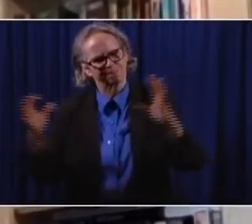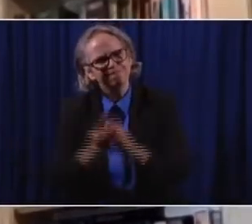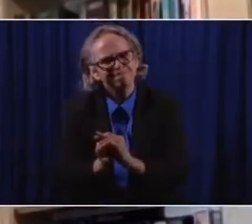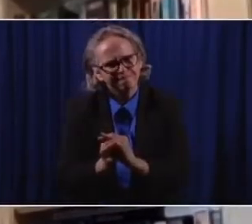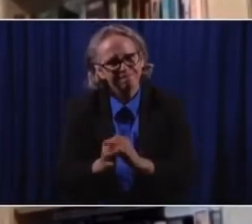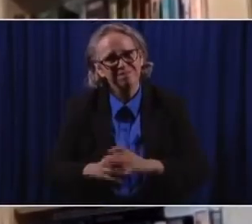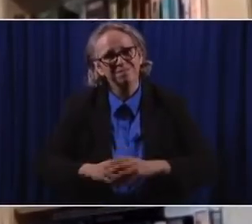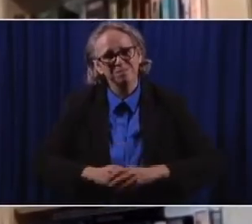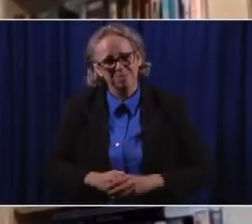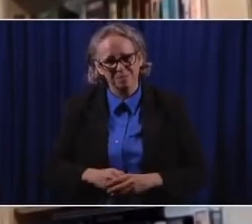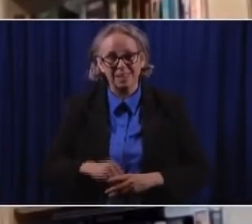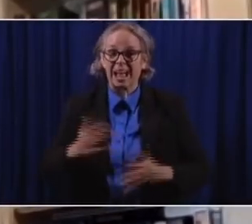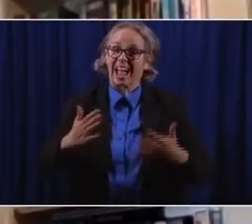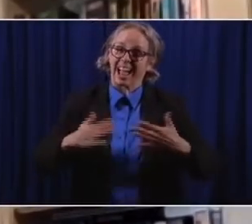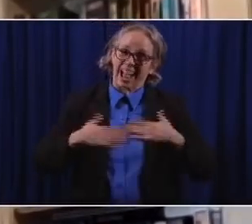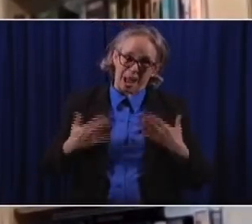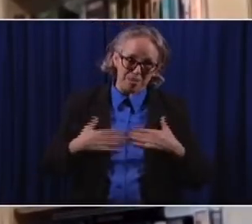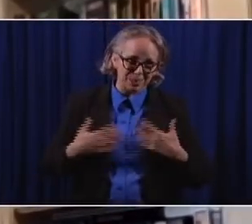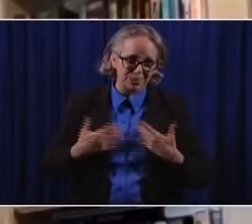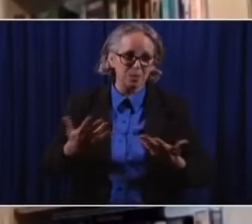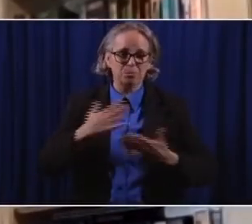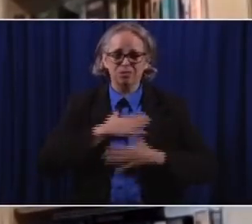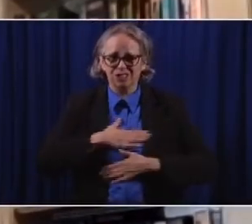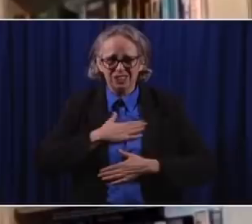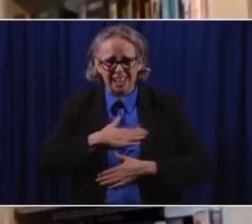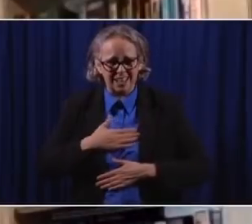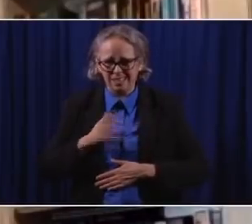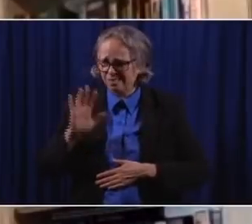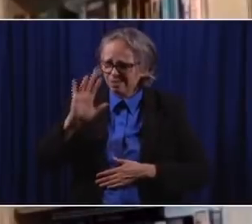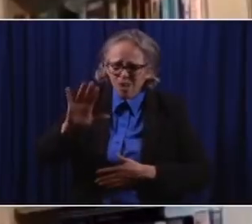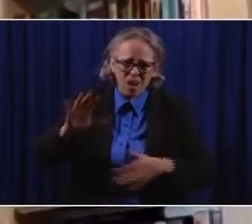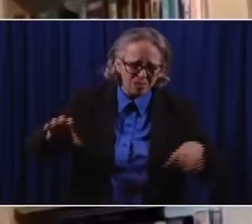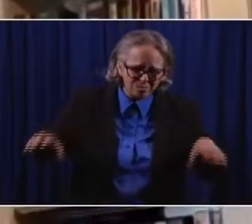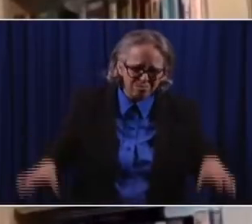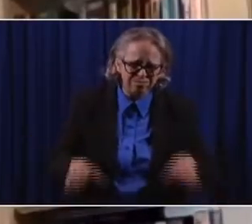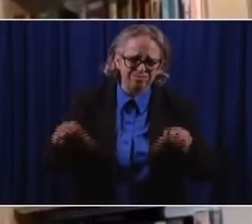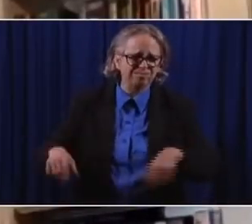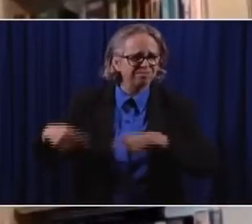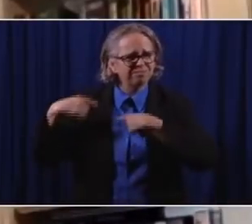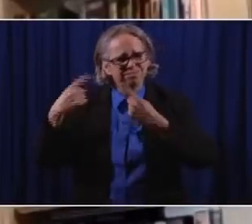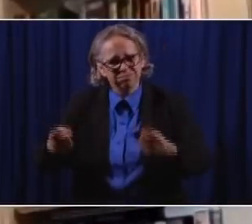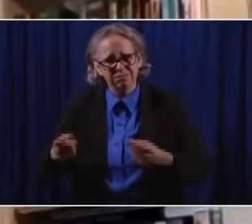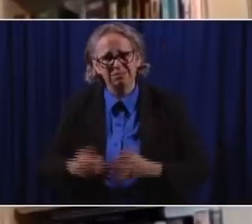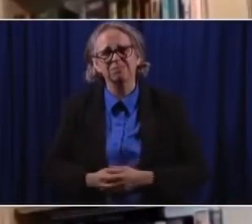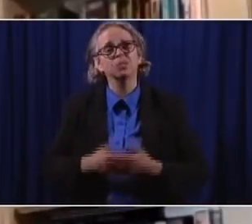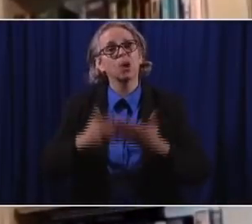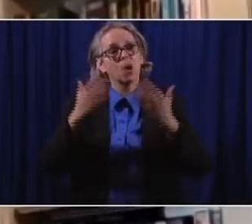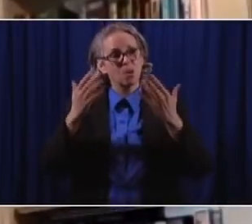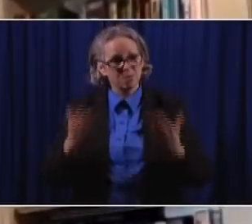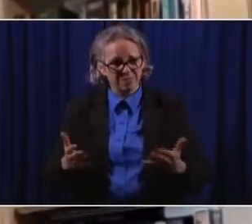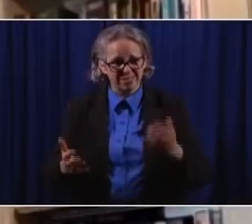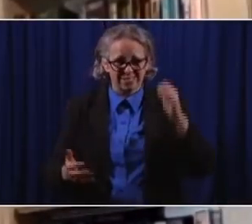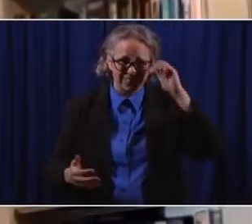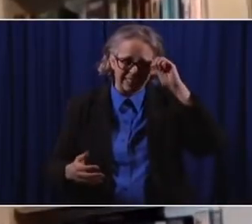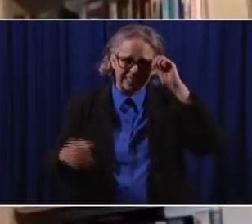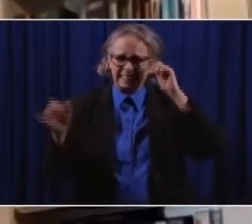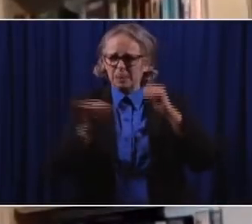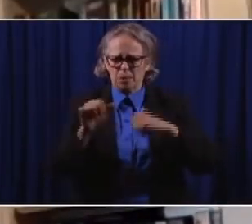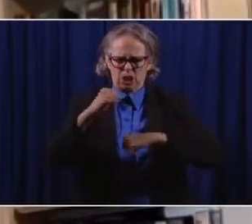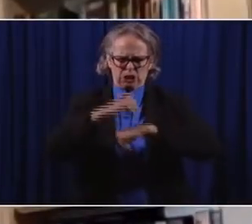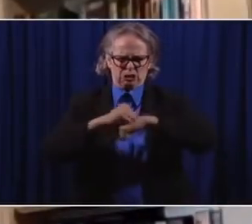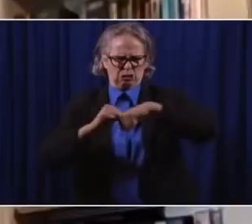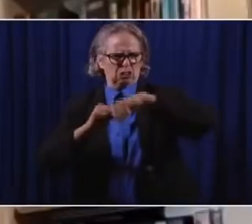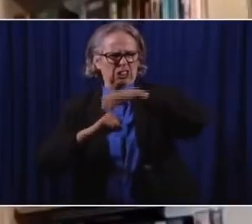Governor, your efforts in working with us and Director McElroy as we work together. So we've got that kind of structure. And beginning